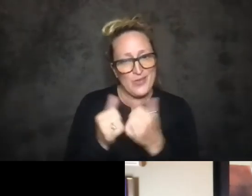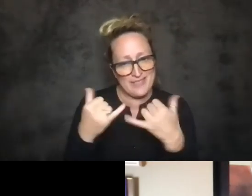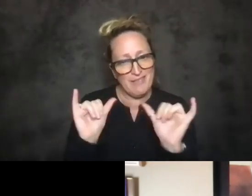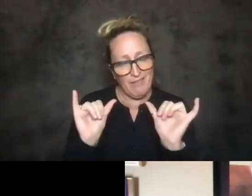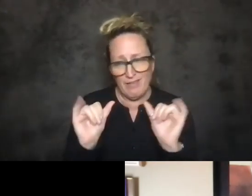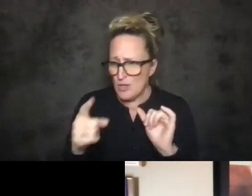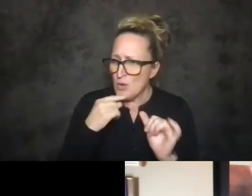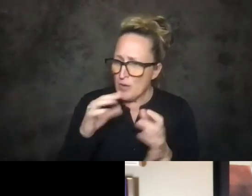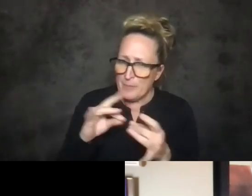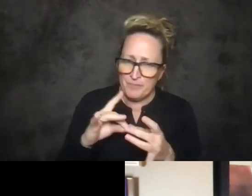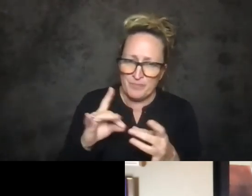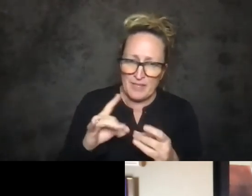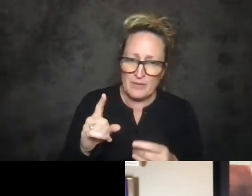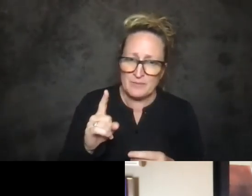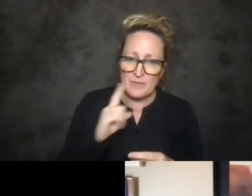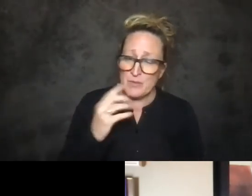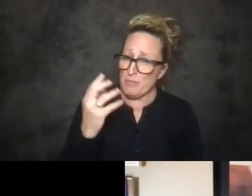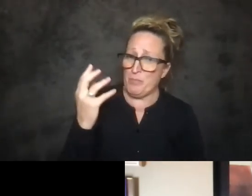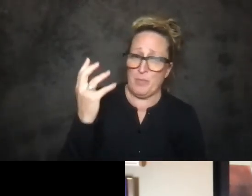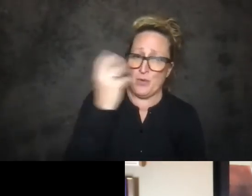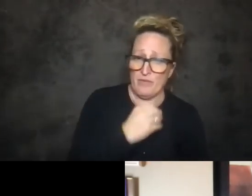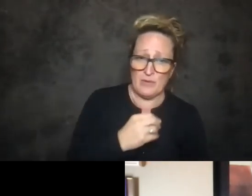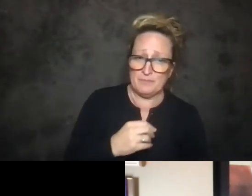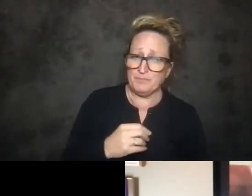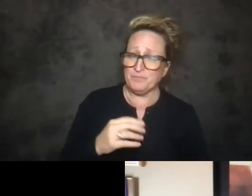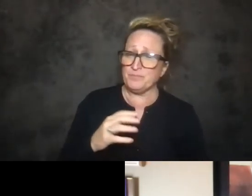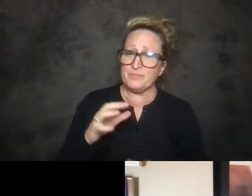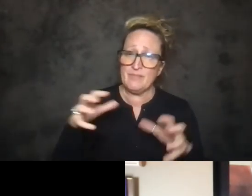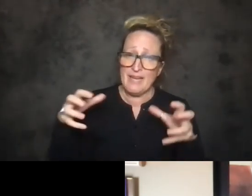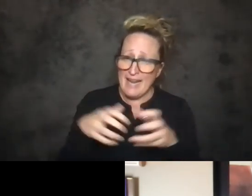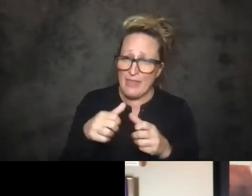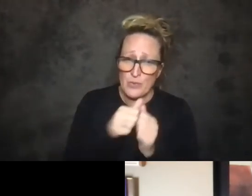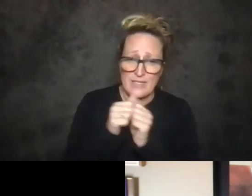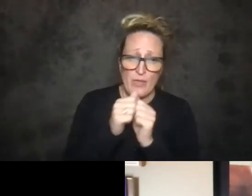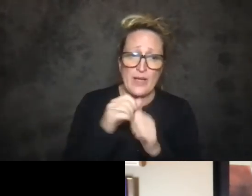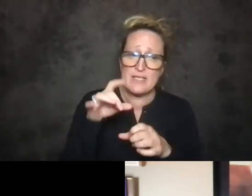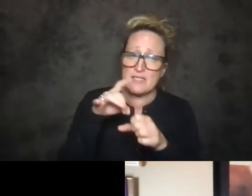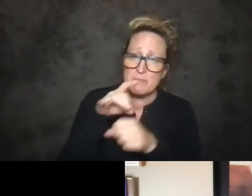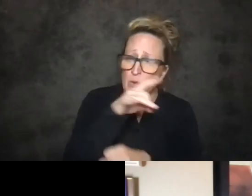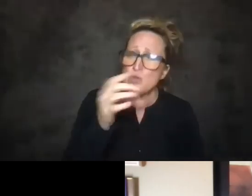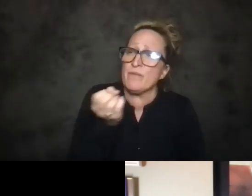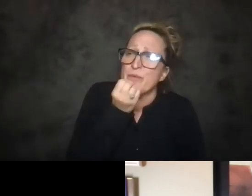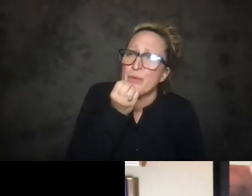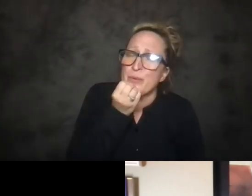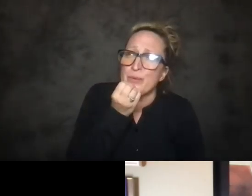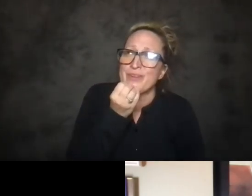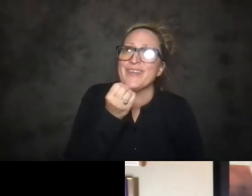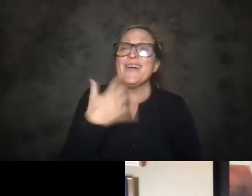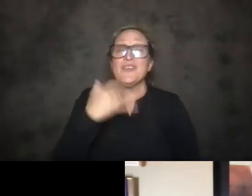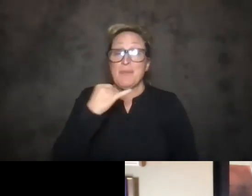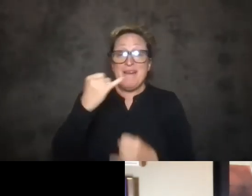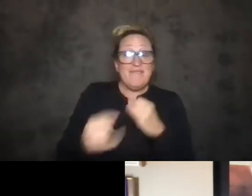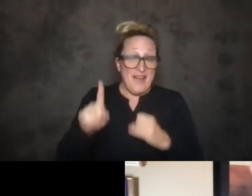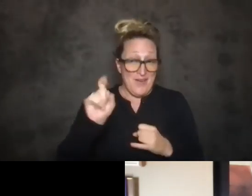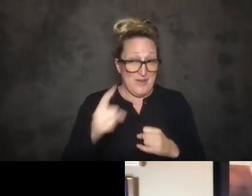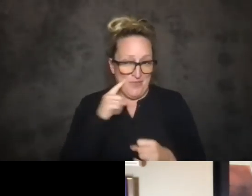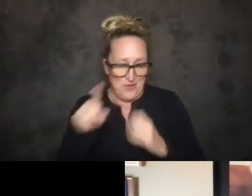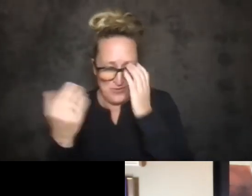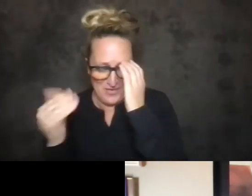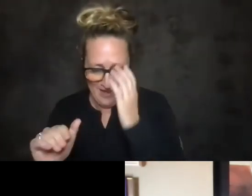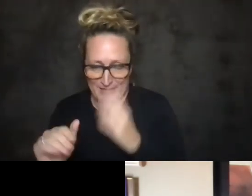said something that I thought was beautiful, which is gathering together is spiritual food. And so for my final question for you tonight,